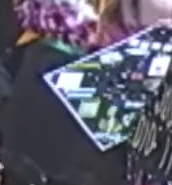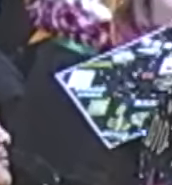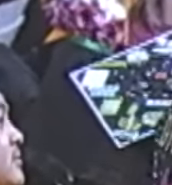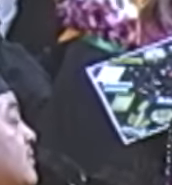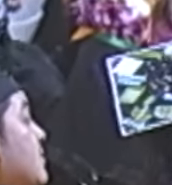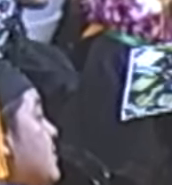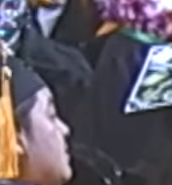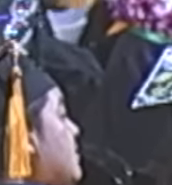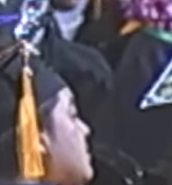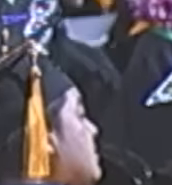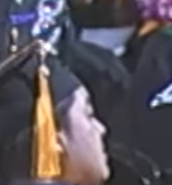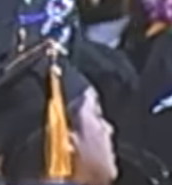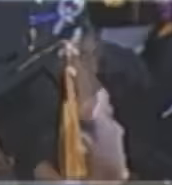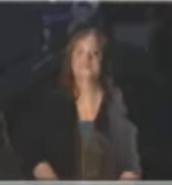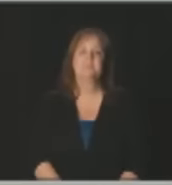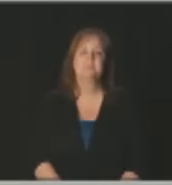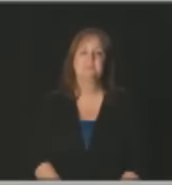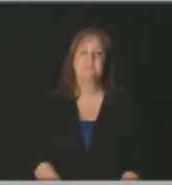Thank you.